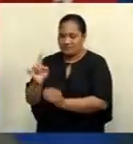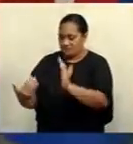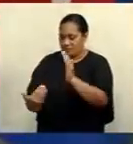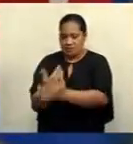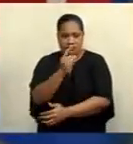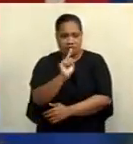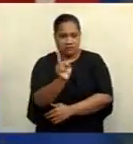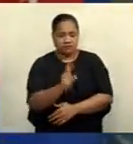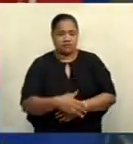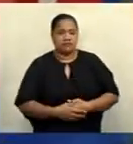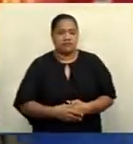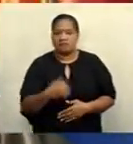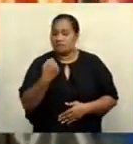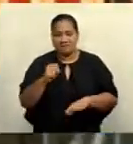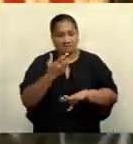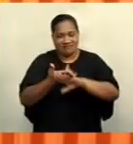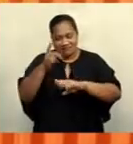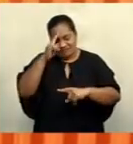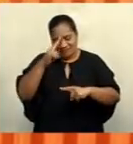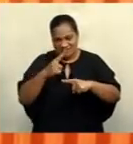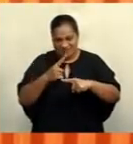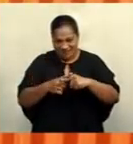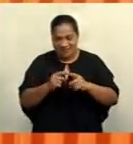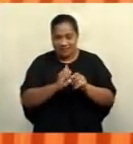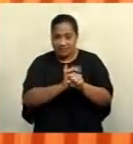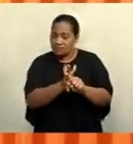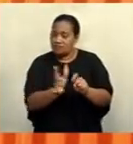island. Health teams have also been deployed to